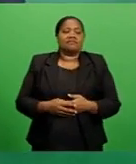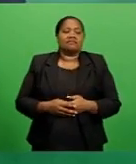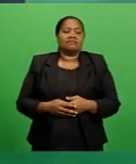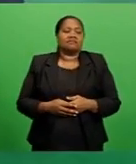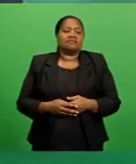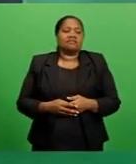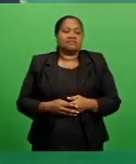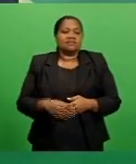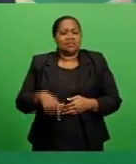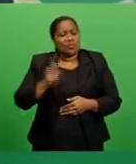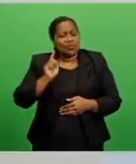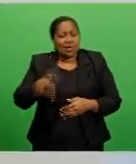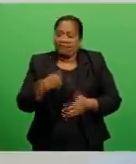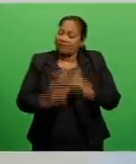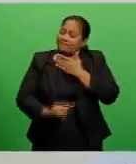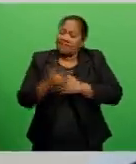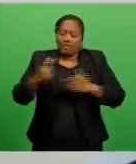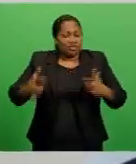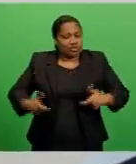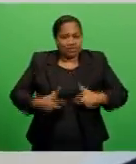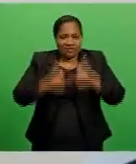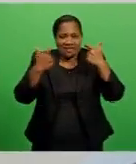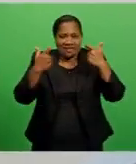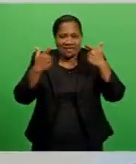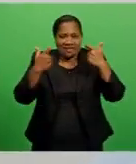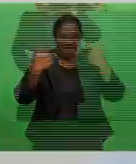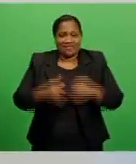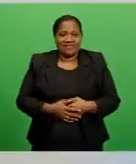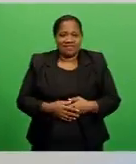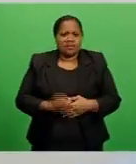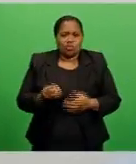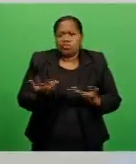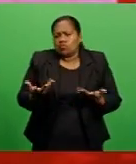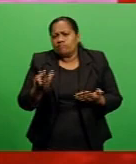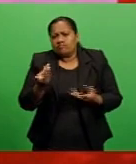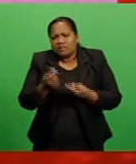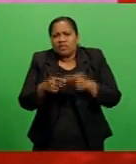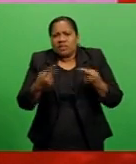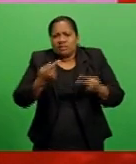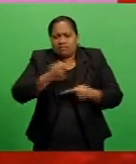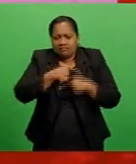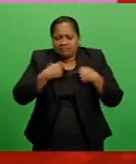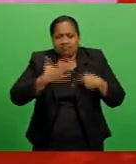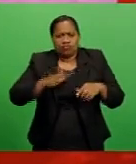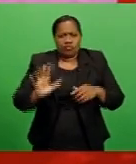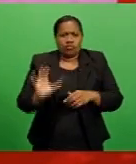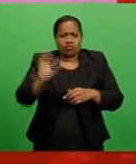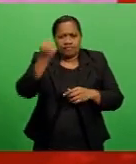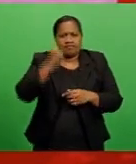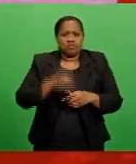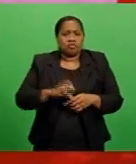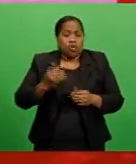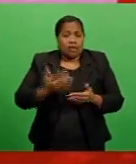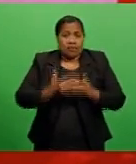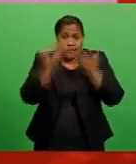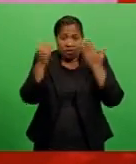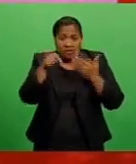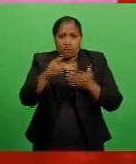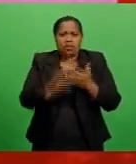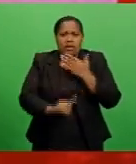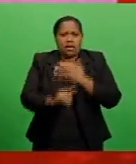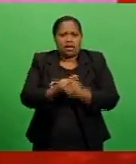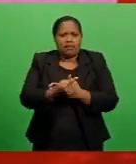And it's a challenging one, but it's something that we know that we can achieve. The biggest embarrassment was the departure of